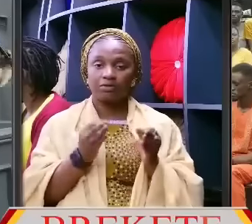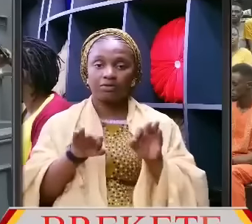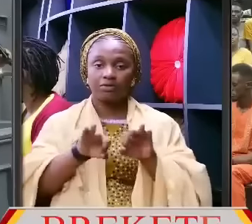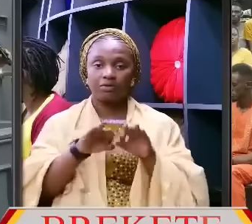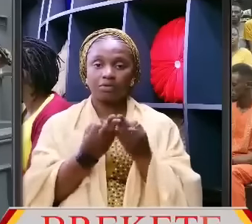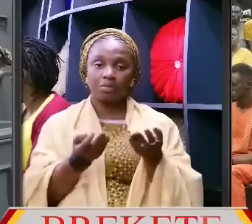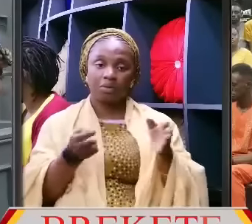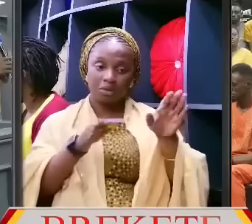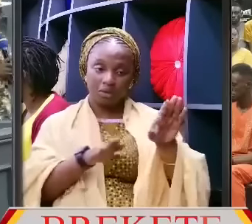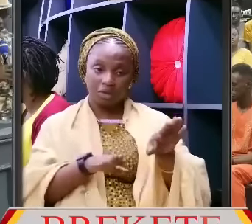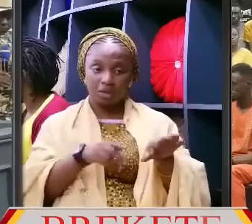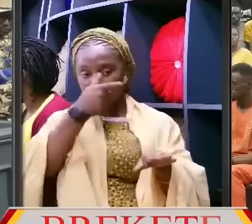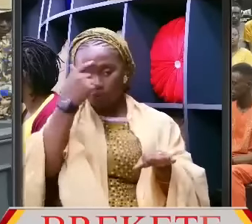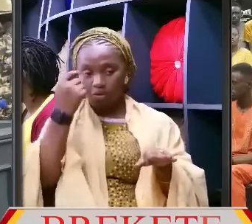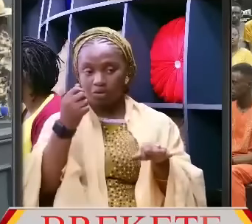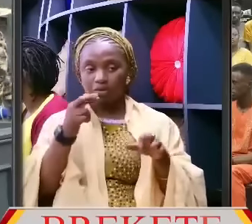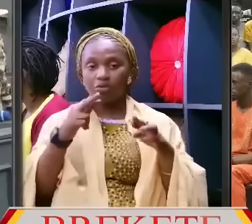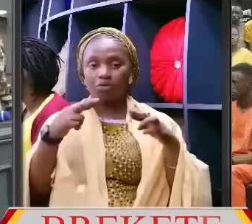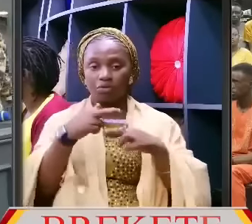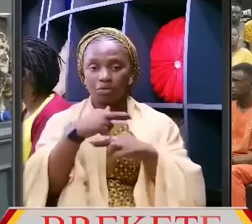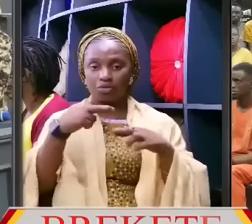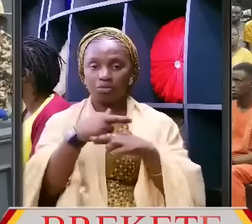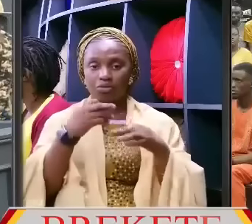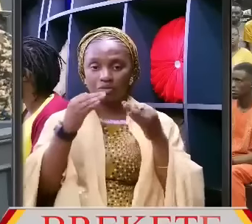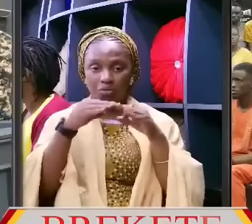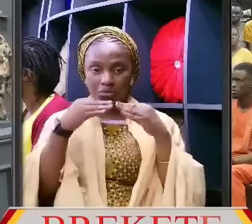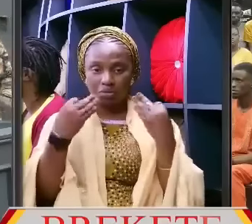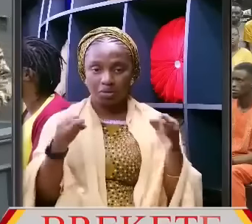will inherit their papa property.